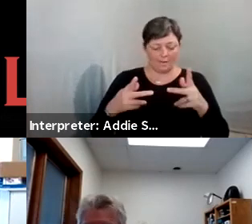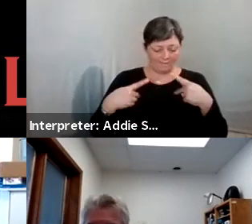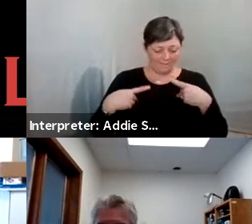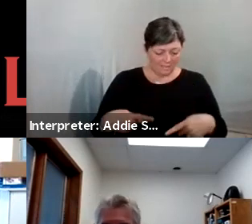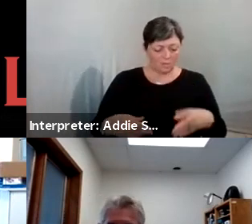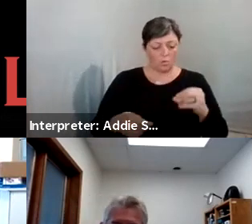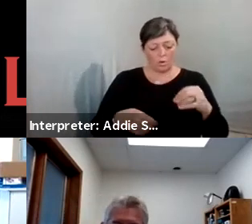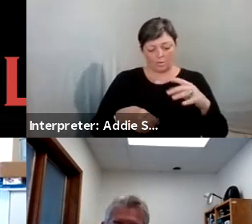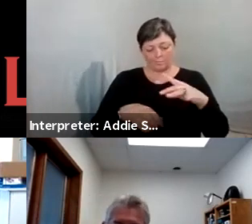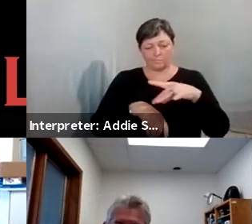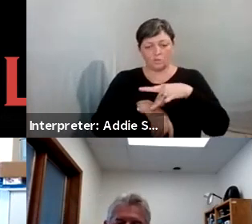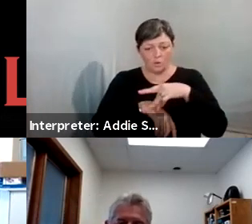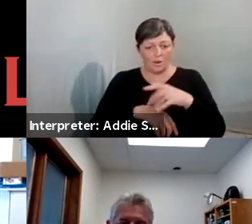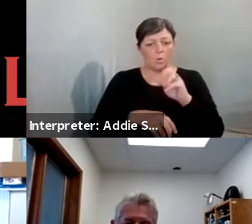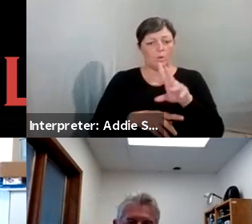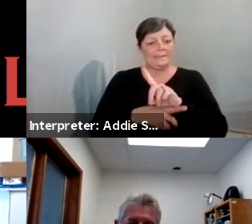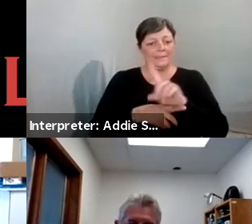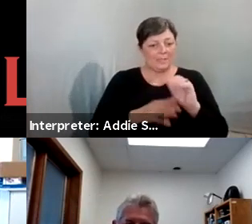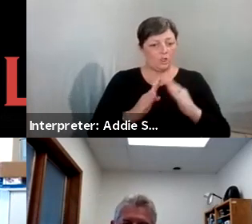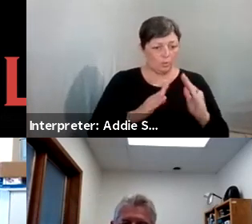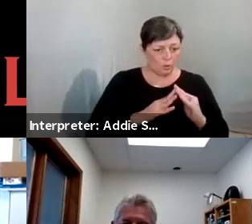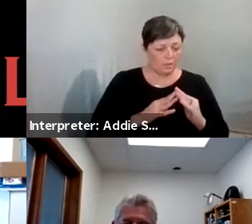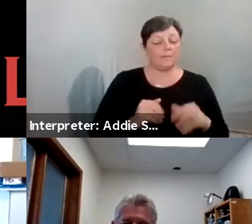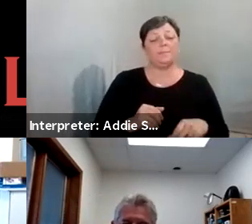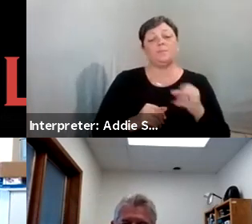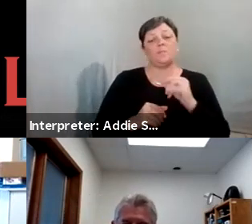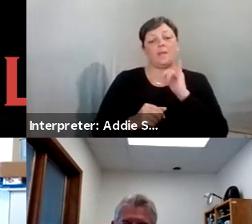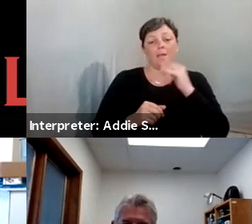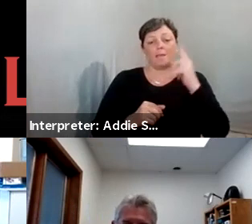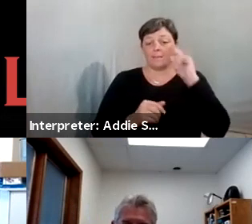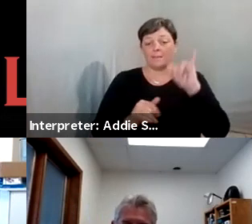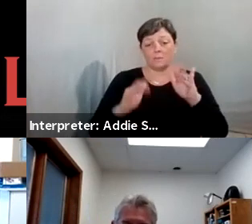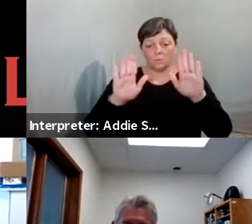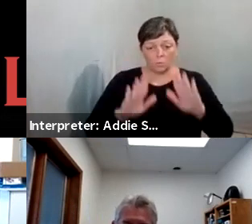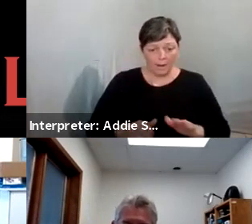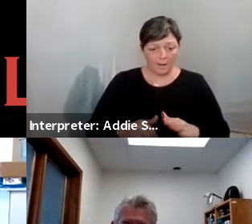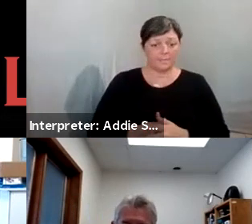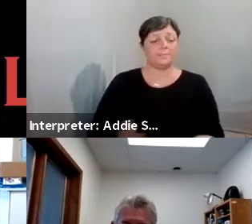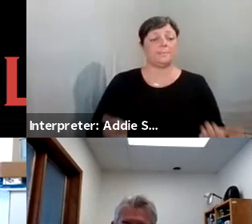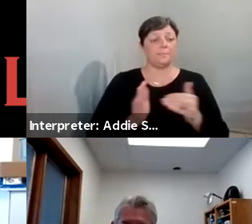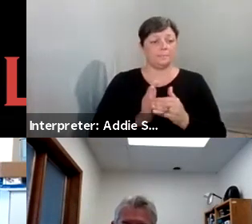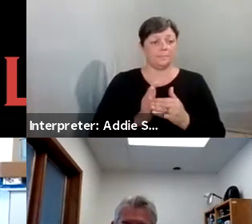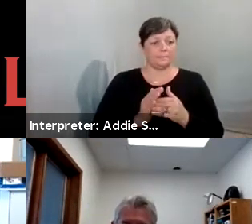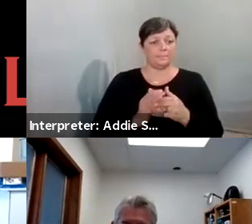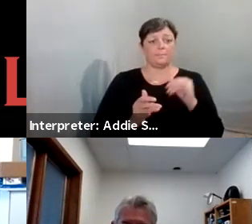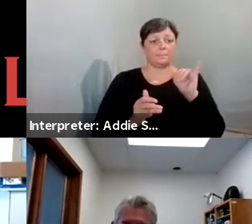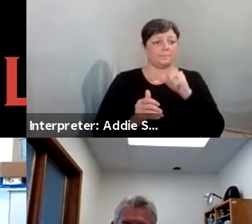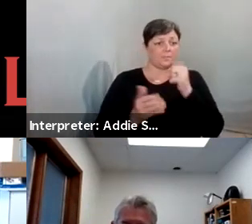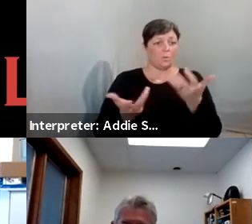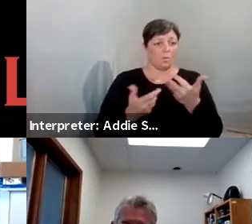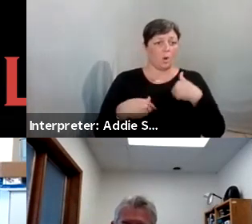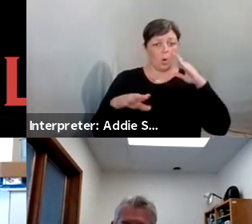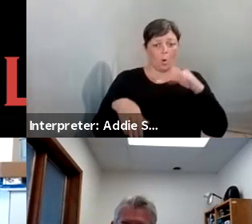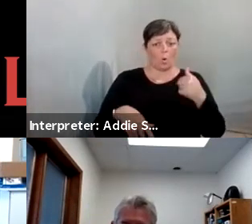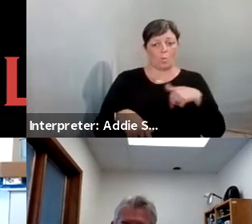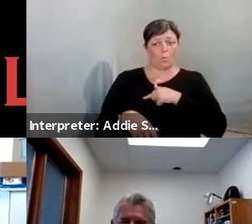geographic community or the disability community. So I think this has been great. again, this is not where I hoped that we would be